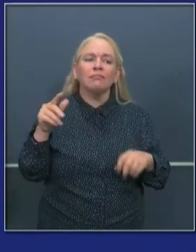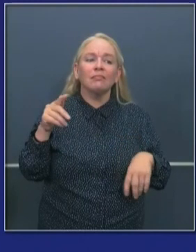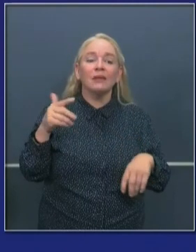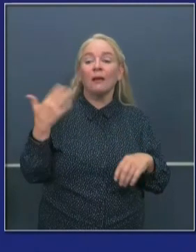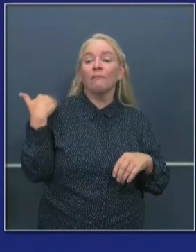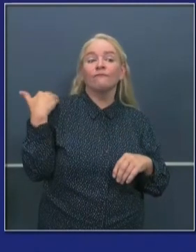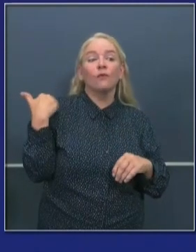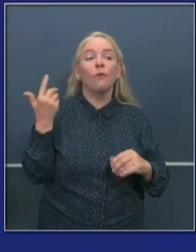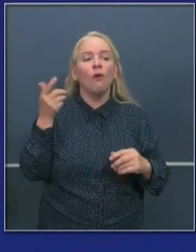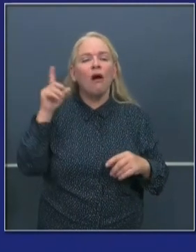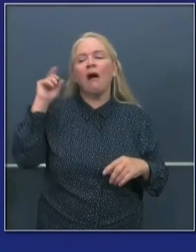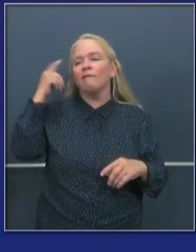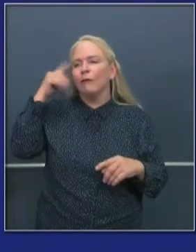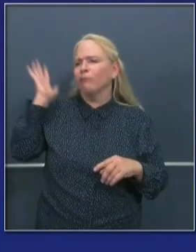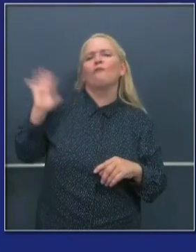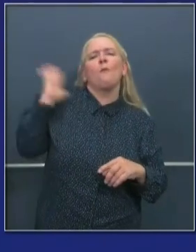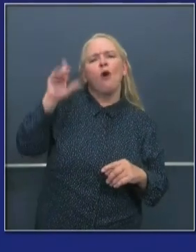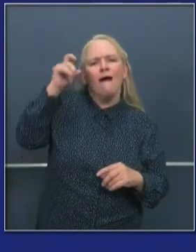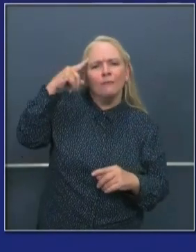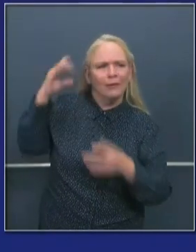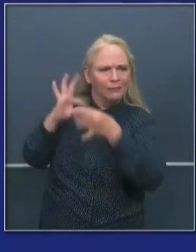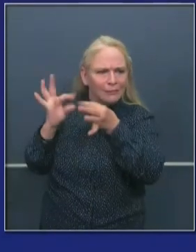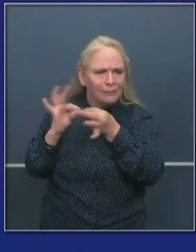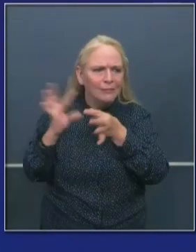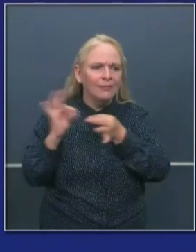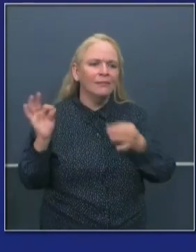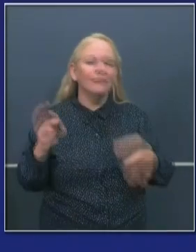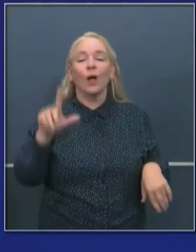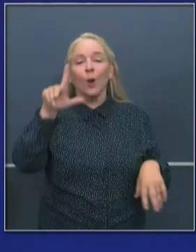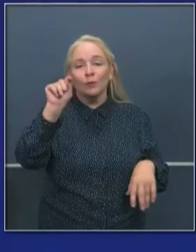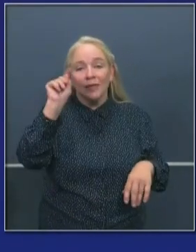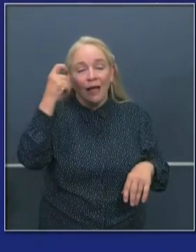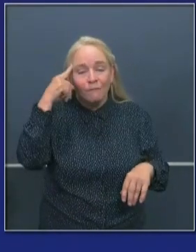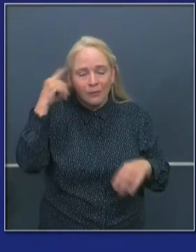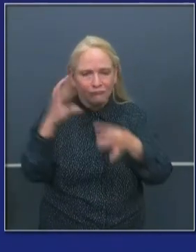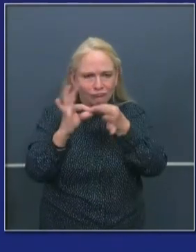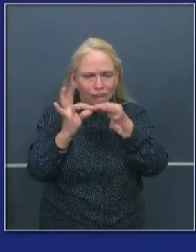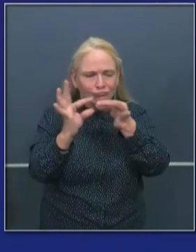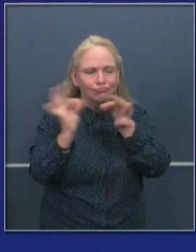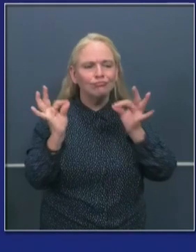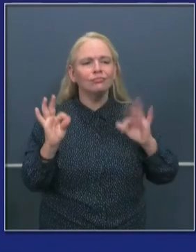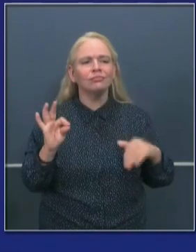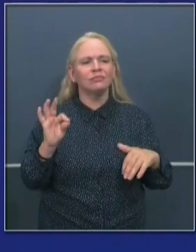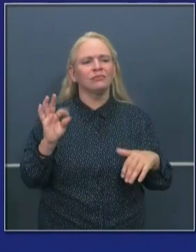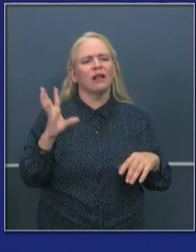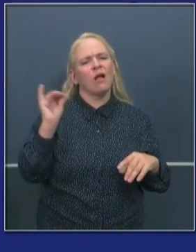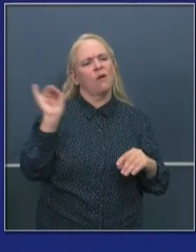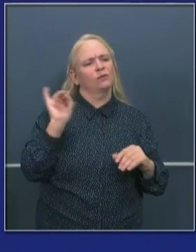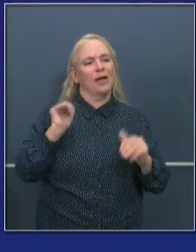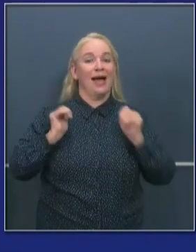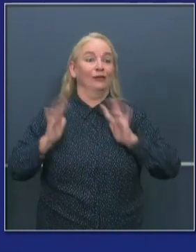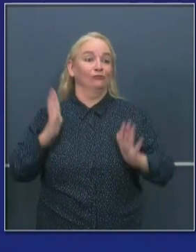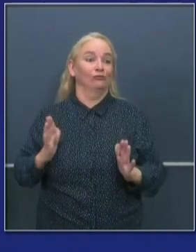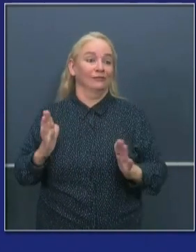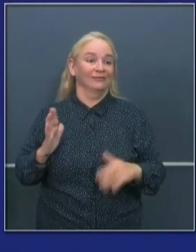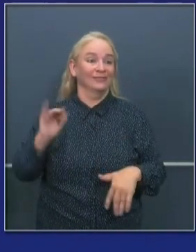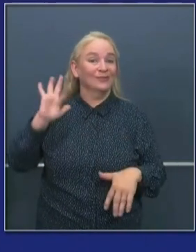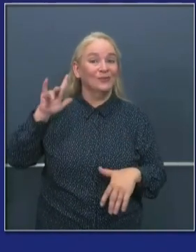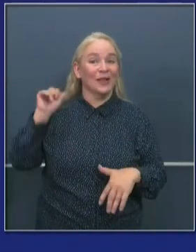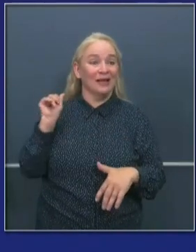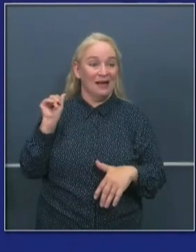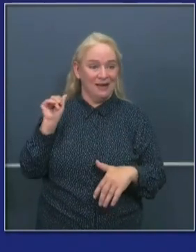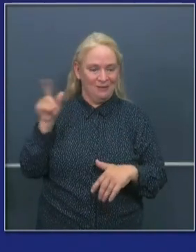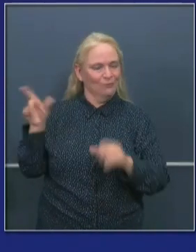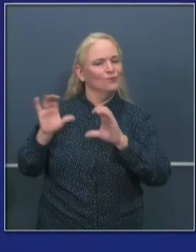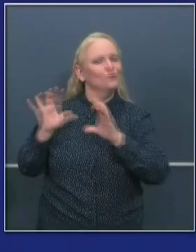be a fan of Veep. And so we also had Julia do a video for us as well. Snoop